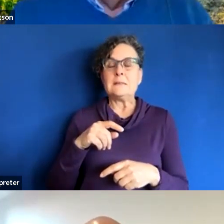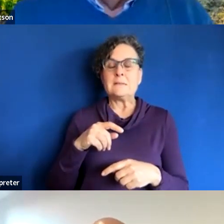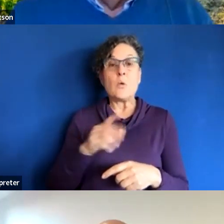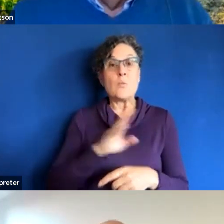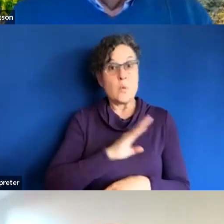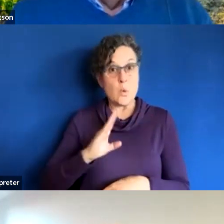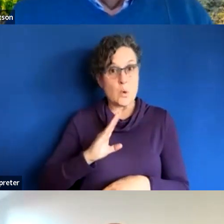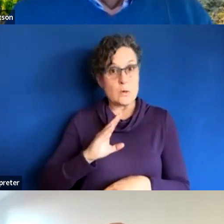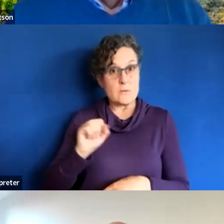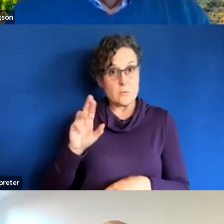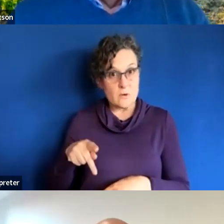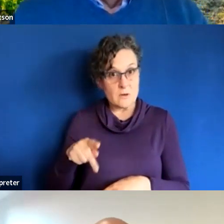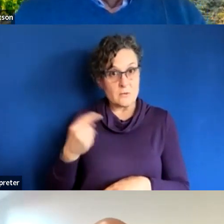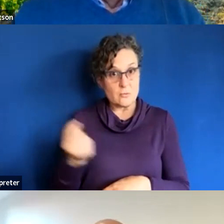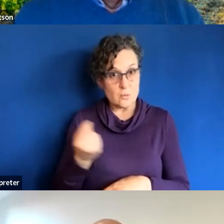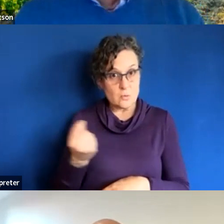allocated the money for these